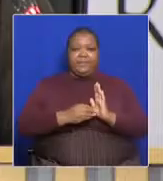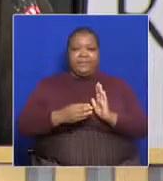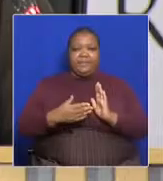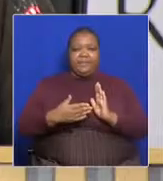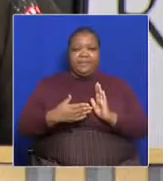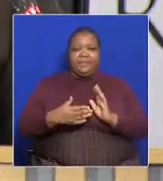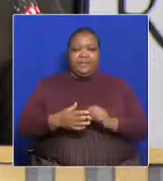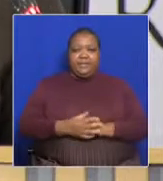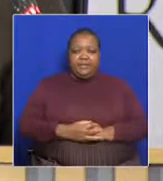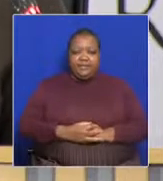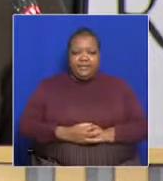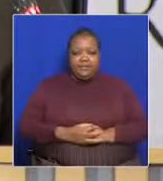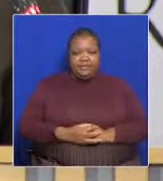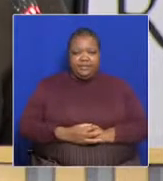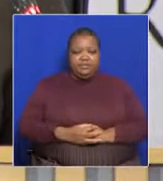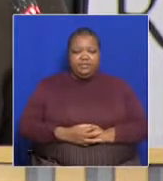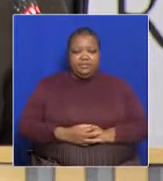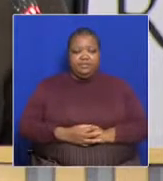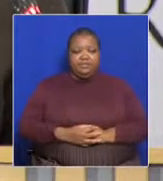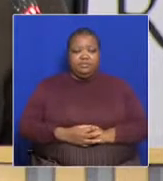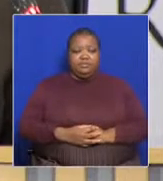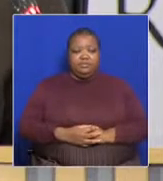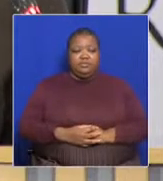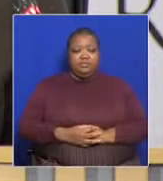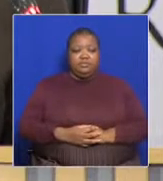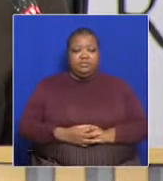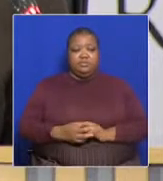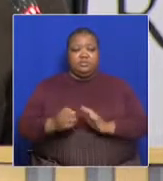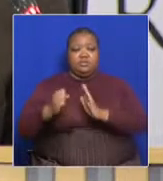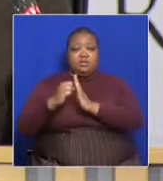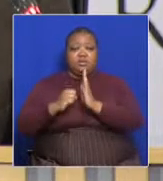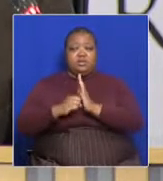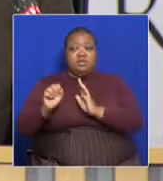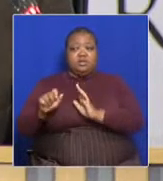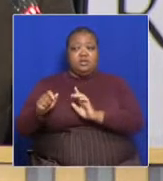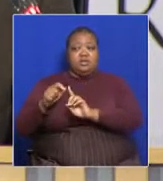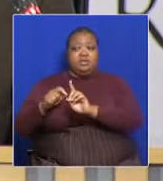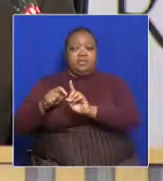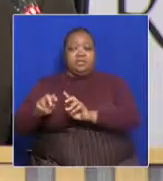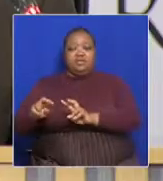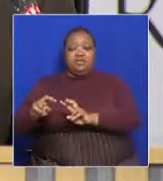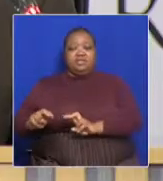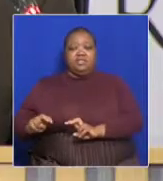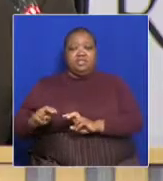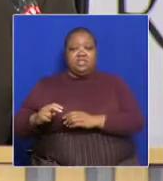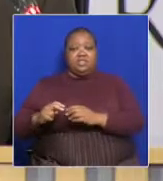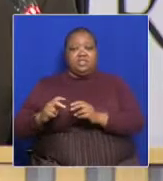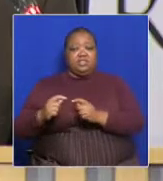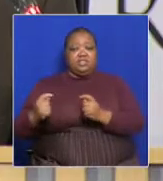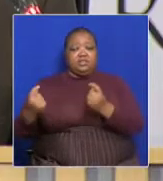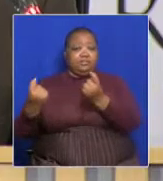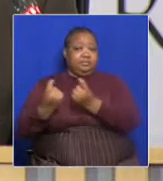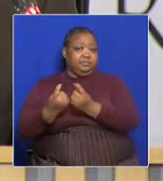Once again, this statement is taken by somebody from the investigation team. Was she even canvassed about the 1st of July?